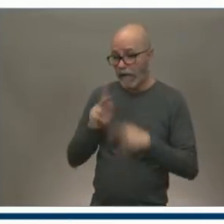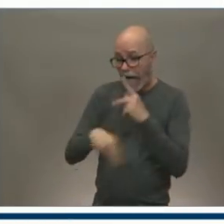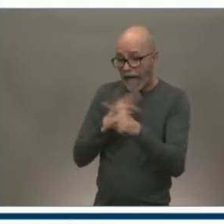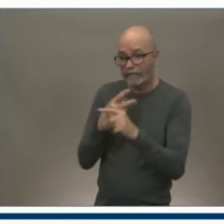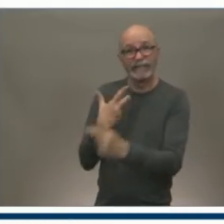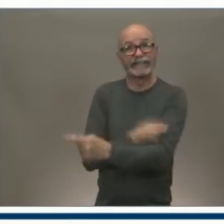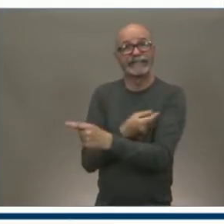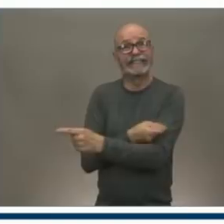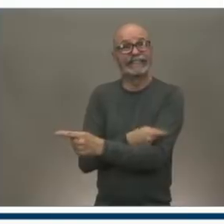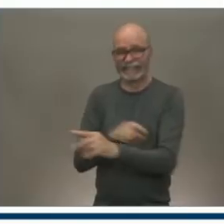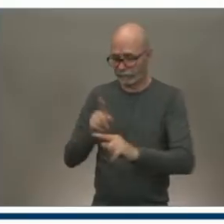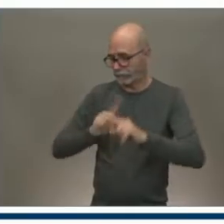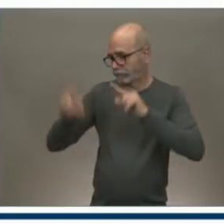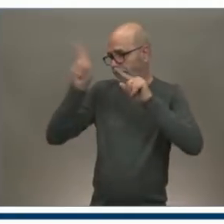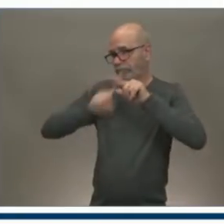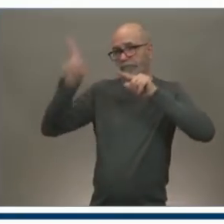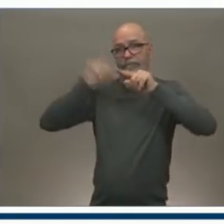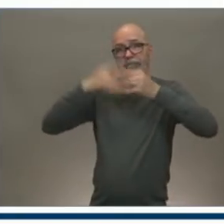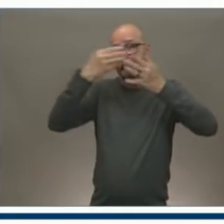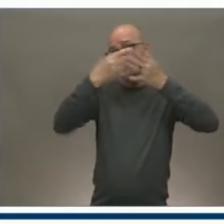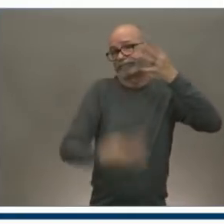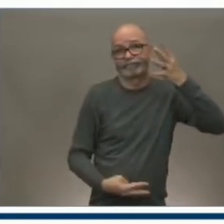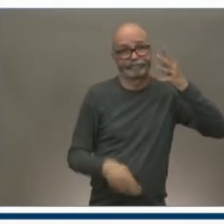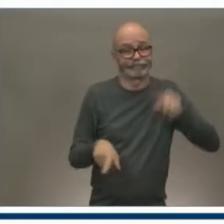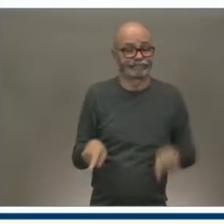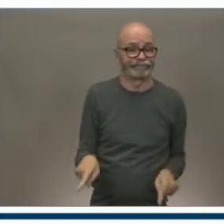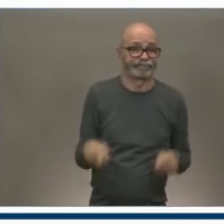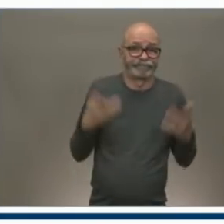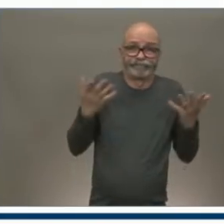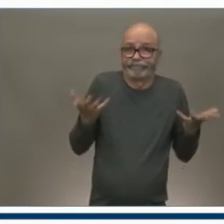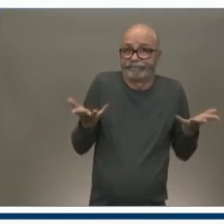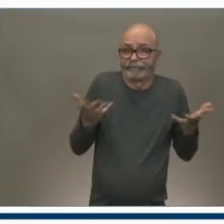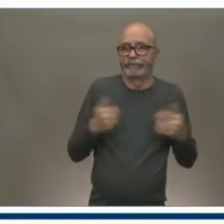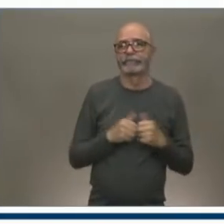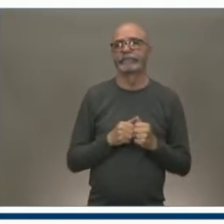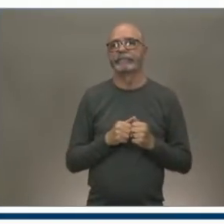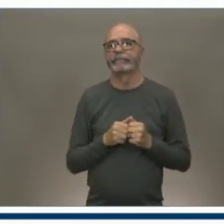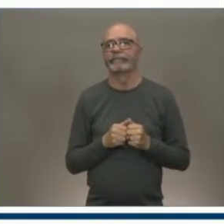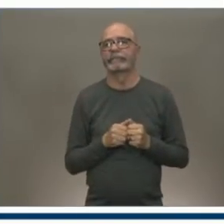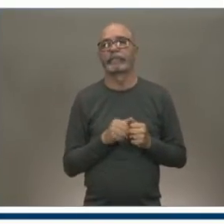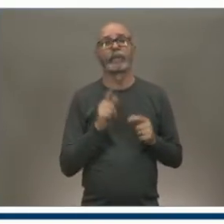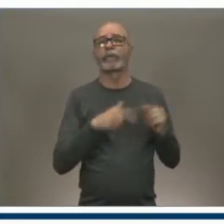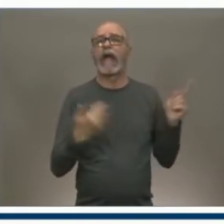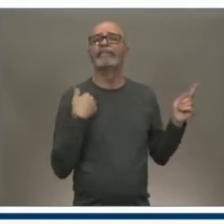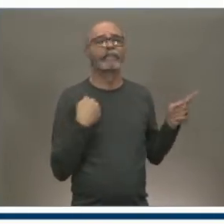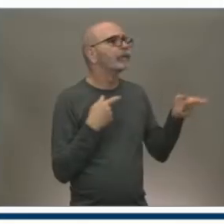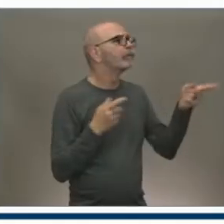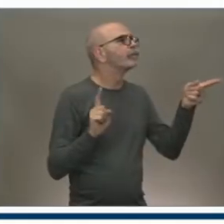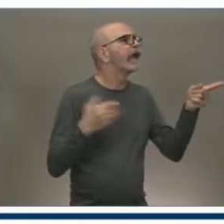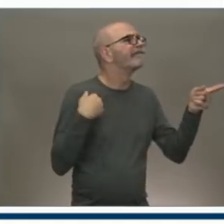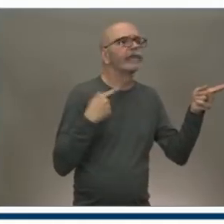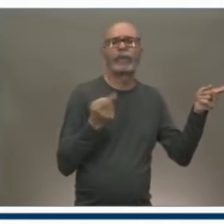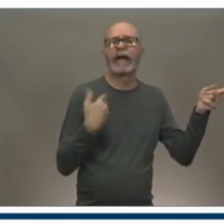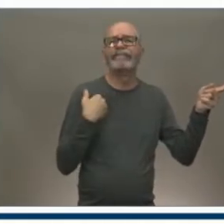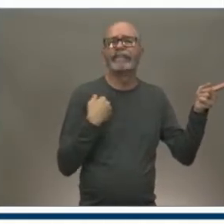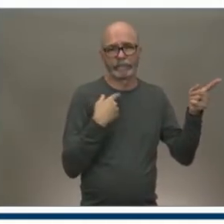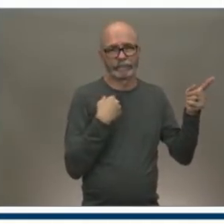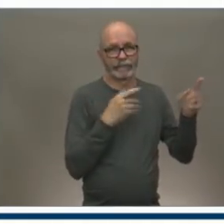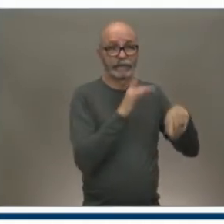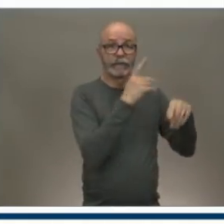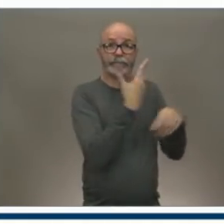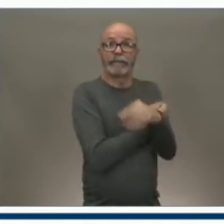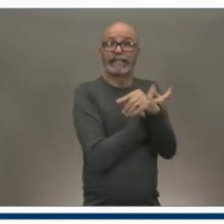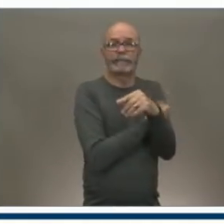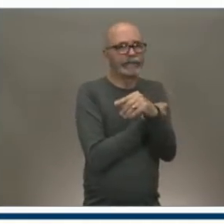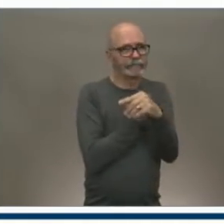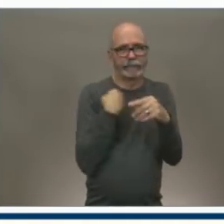on offshore availability of vaccine entirely always makes us vulnerable for